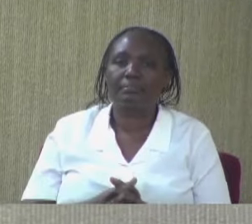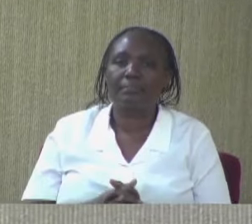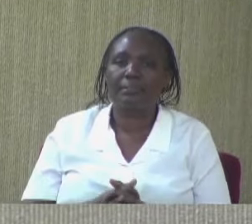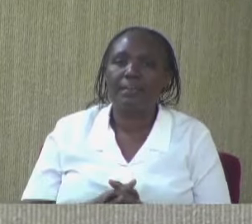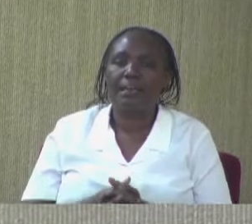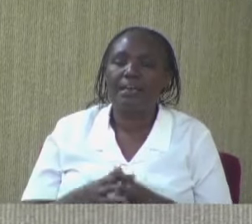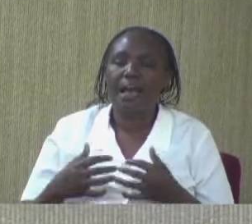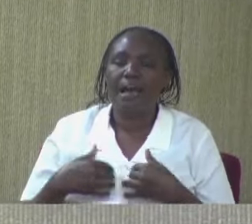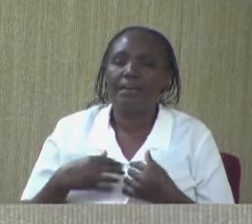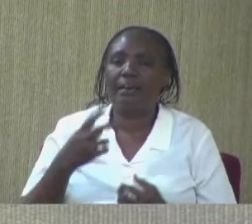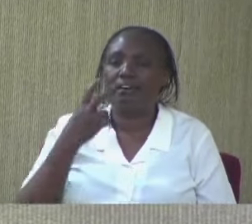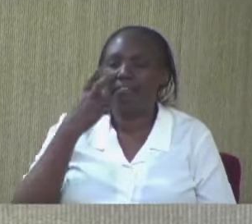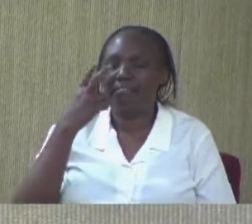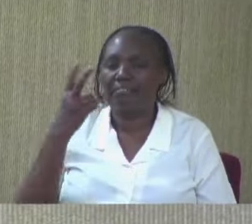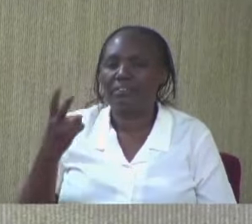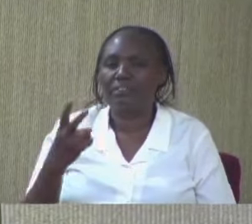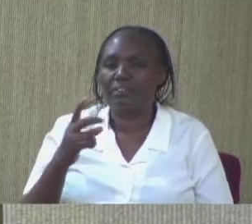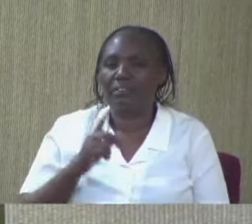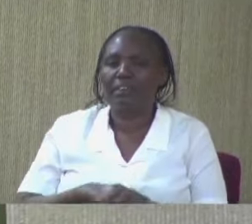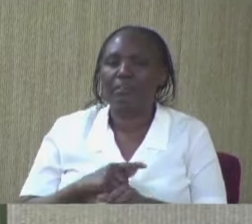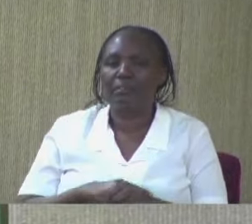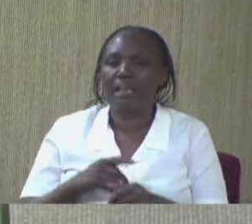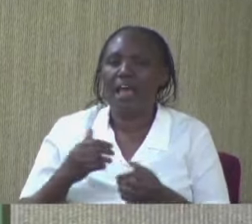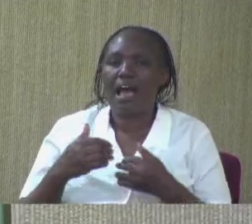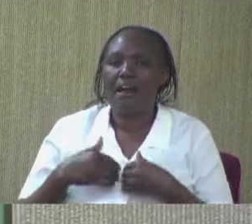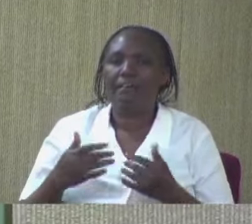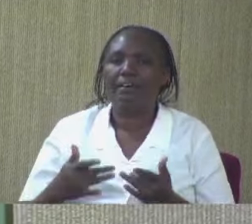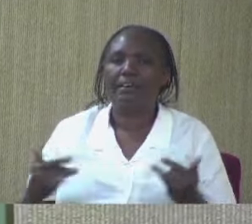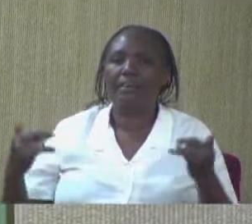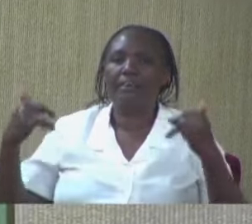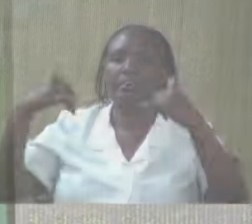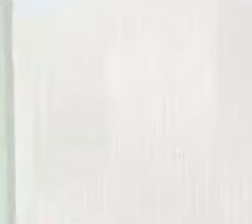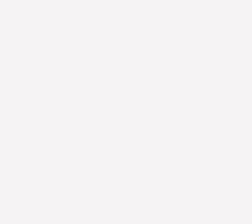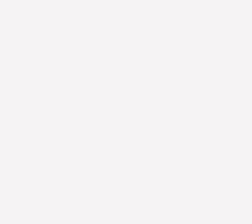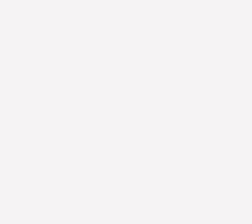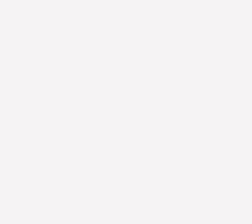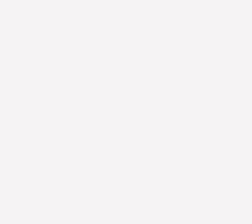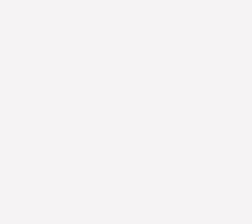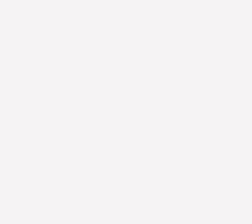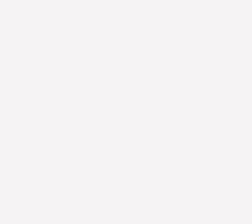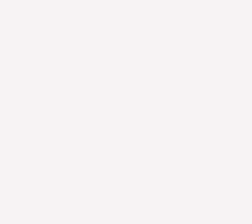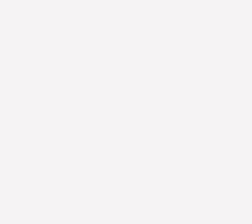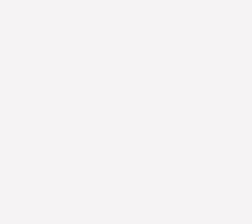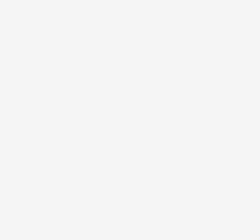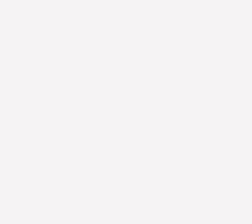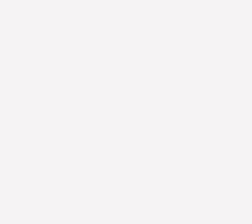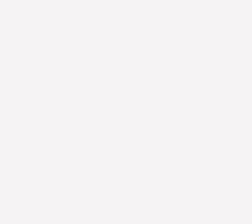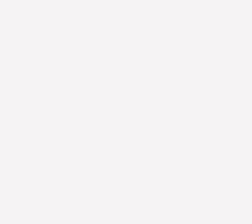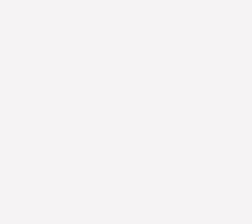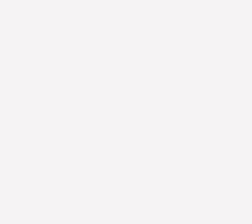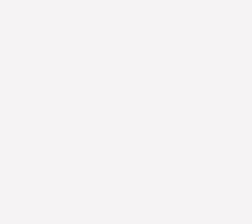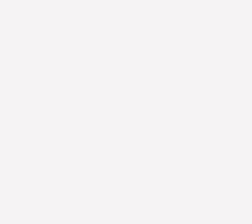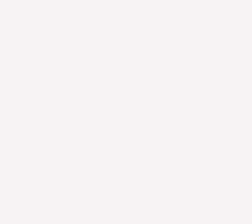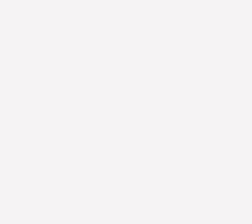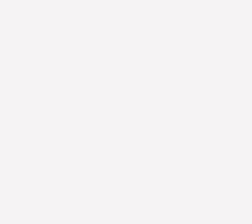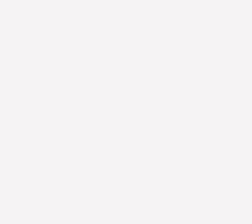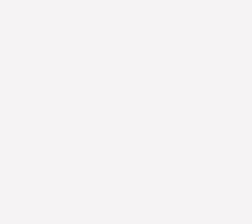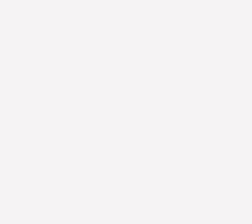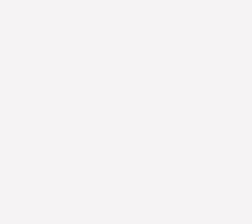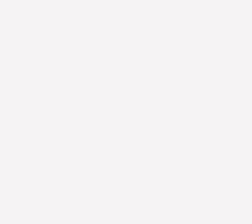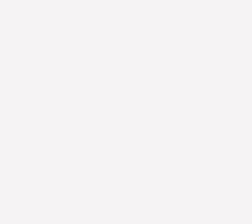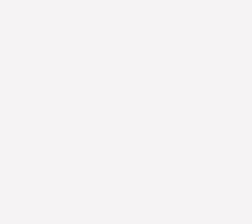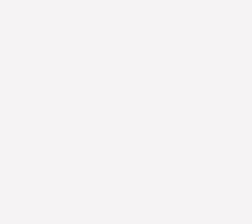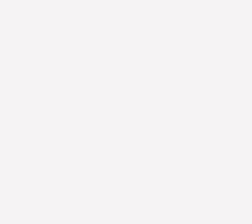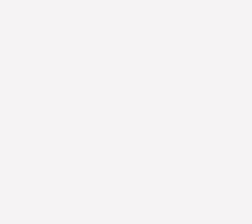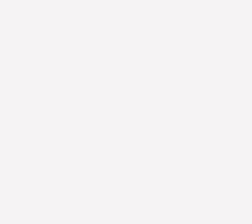vision during a general conference session. It says, in that vision, it was shown that